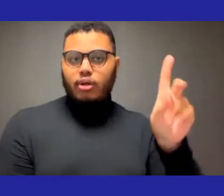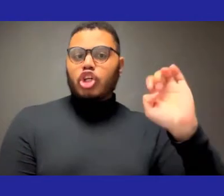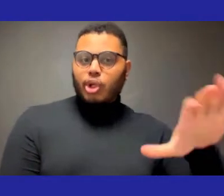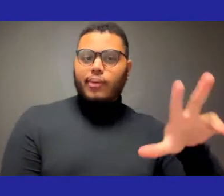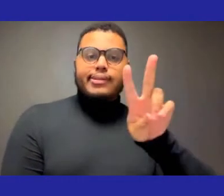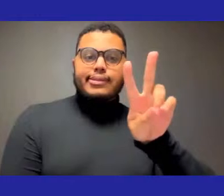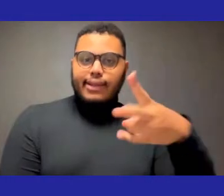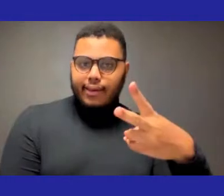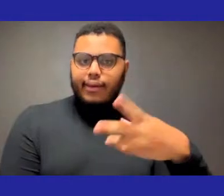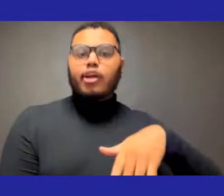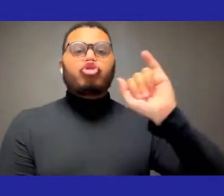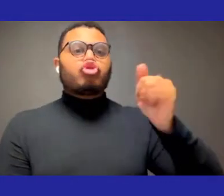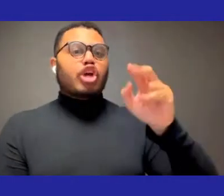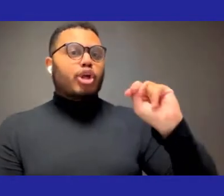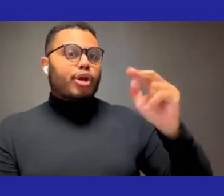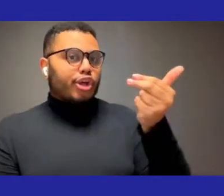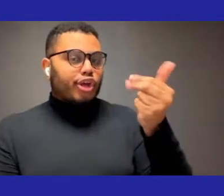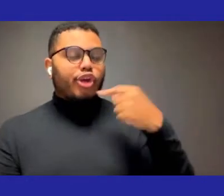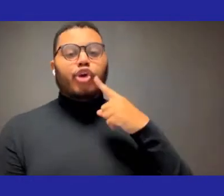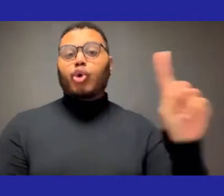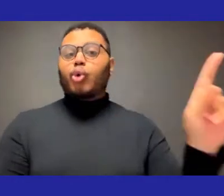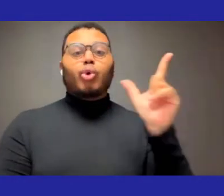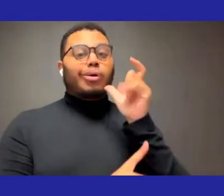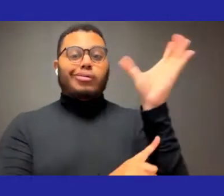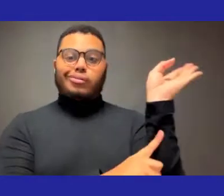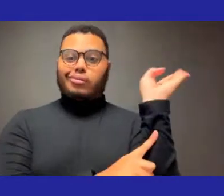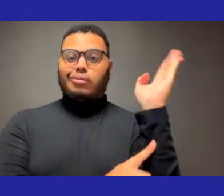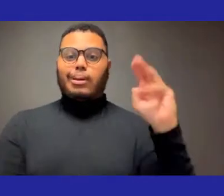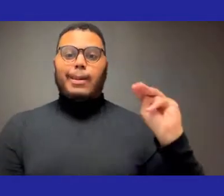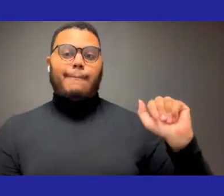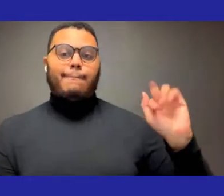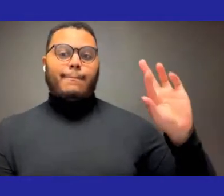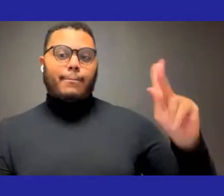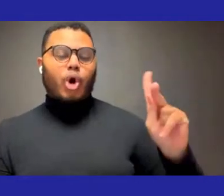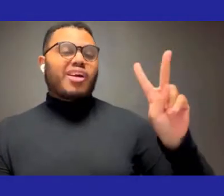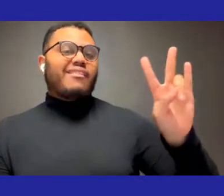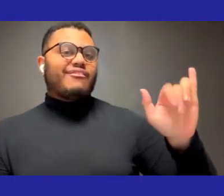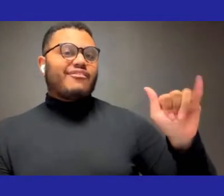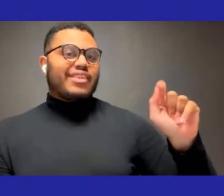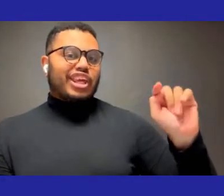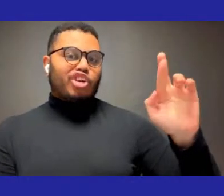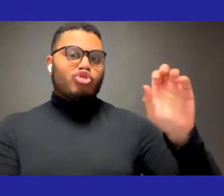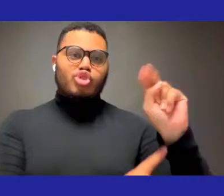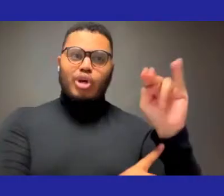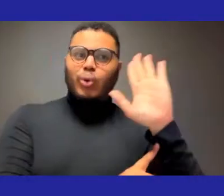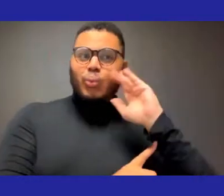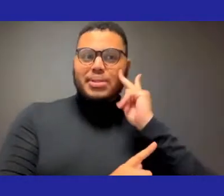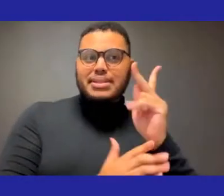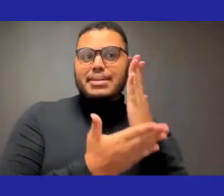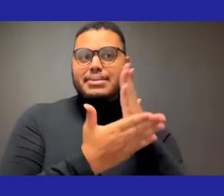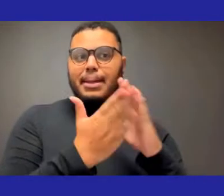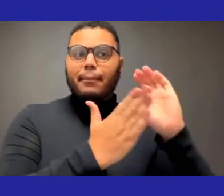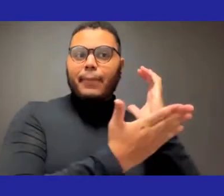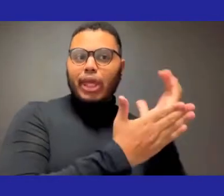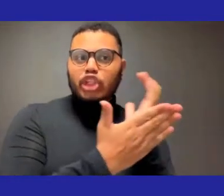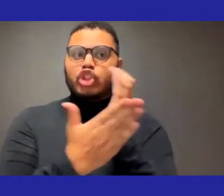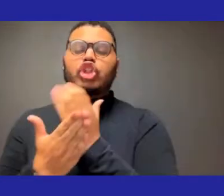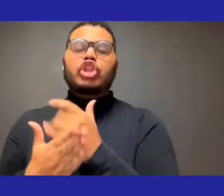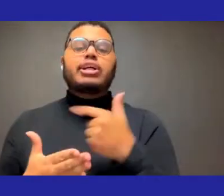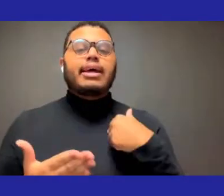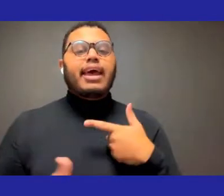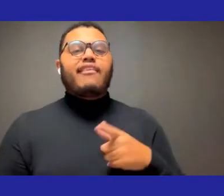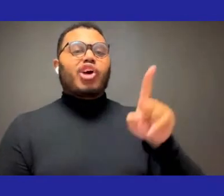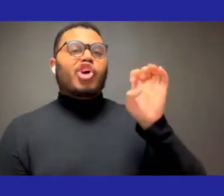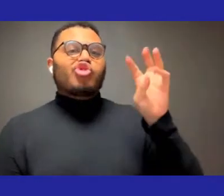The keynote speaker for this event was Mark Bertrand. Next slide, please. You'll see some photos. We had over 160 nurse leaders across